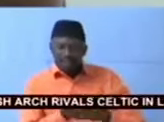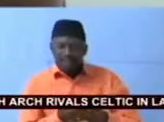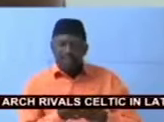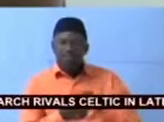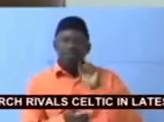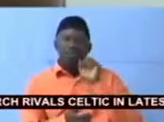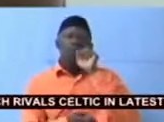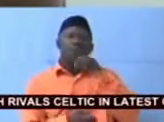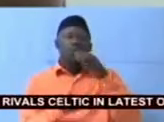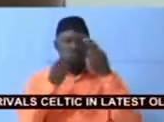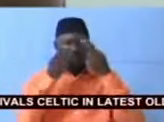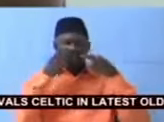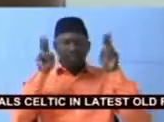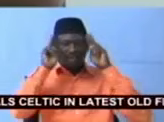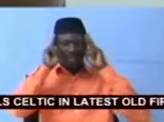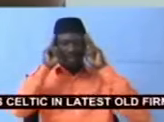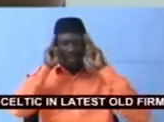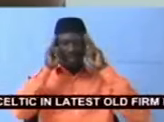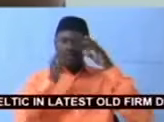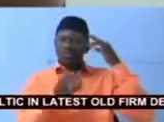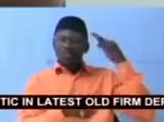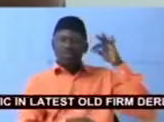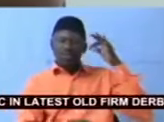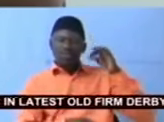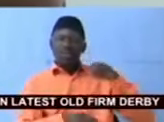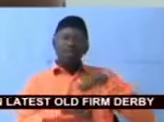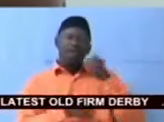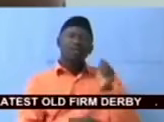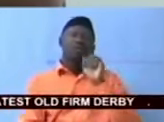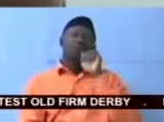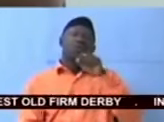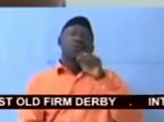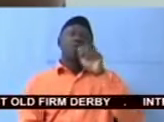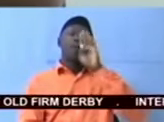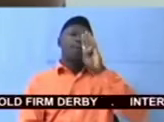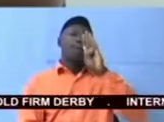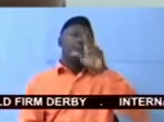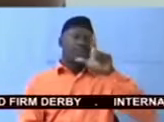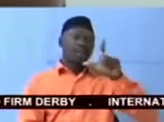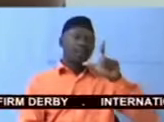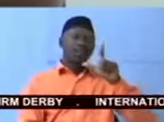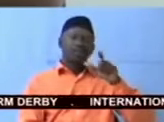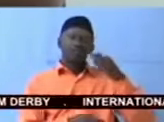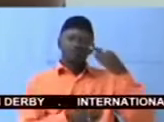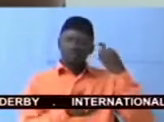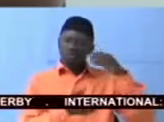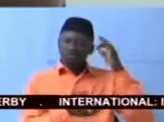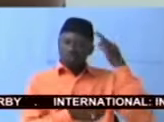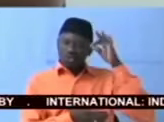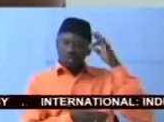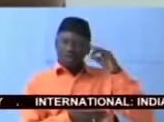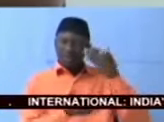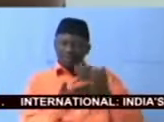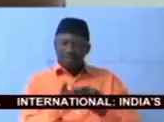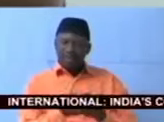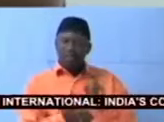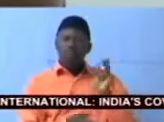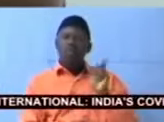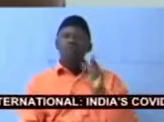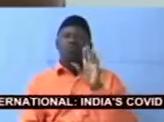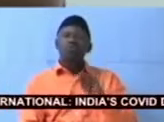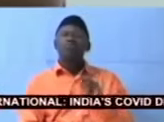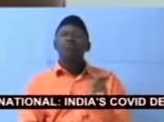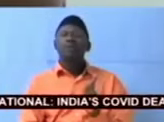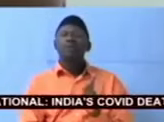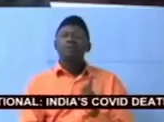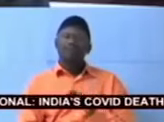LLB, sorry, your BL course? Li nga mëna wax commission bi nak lan nga def gannaaw bo matalé sa jangum university ak sa